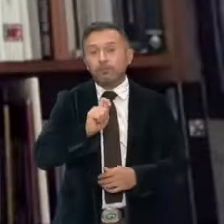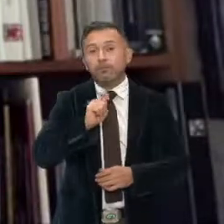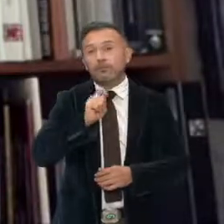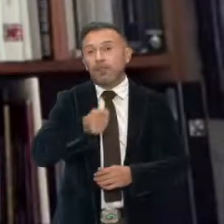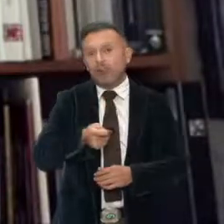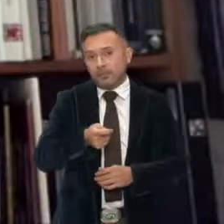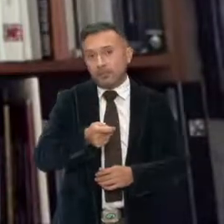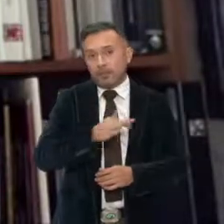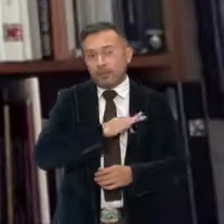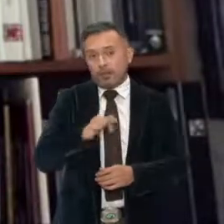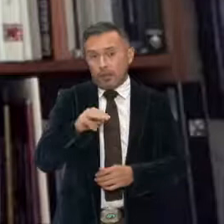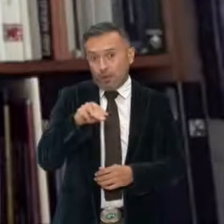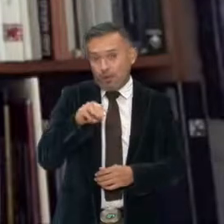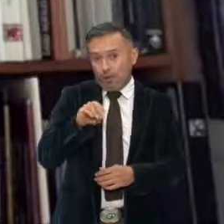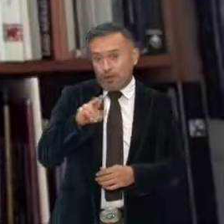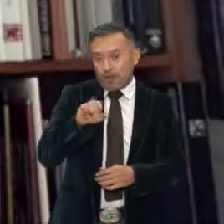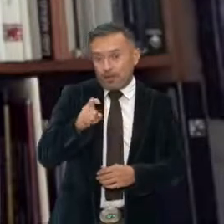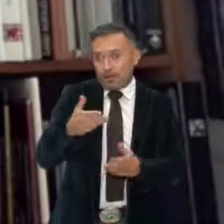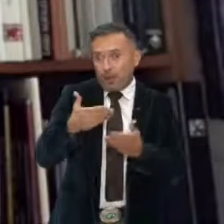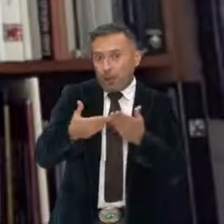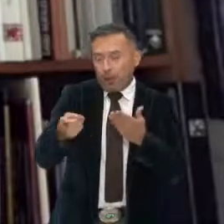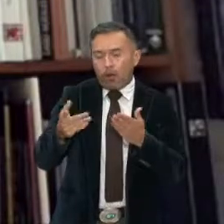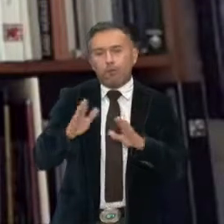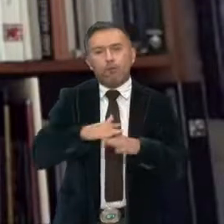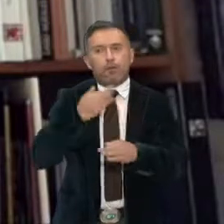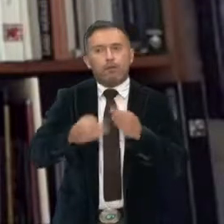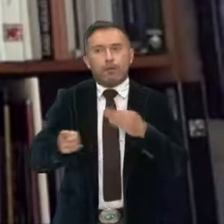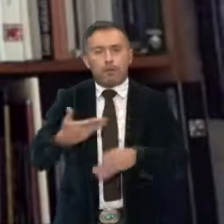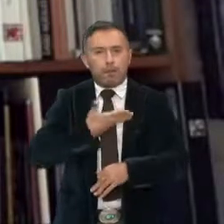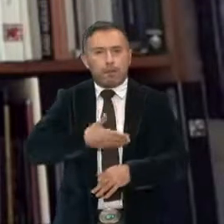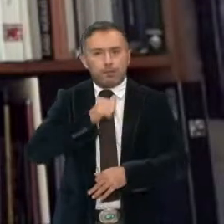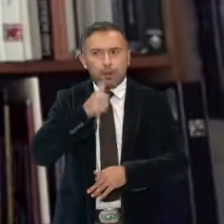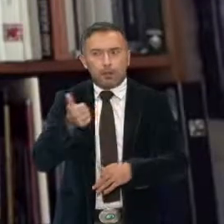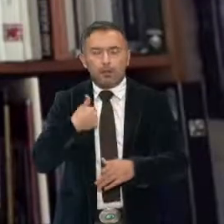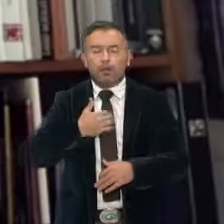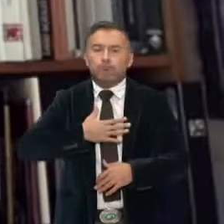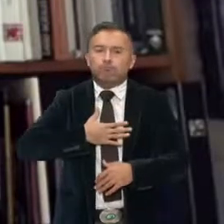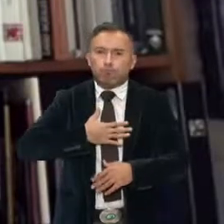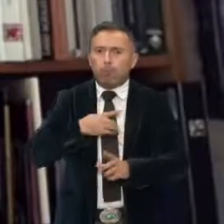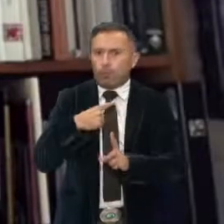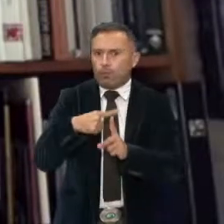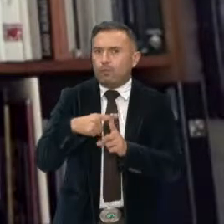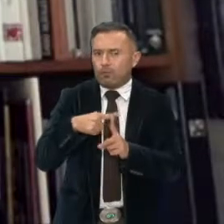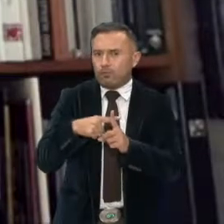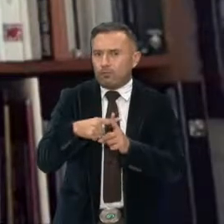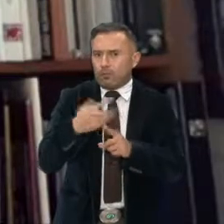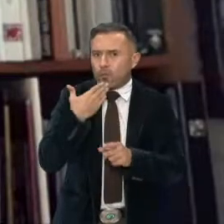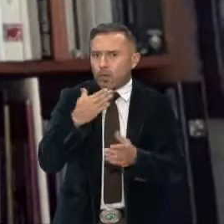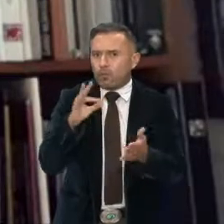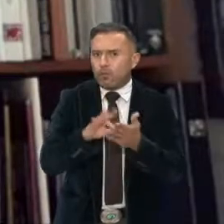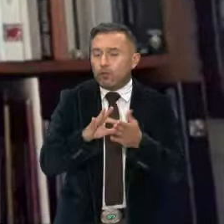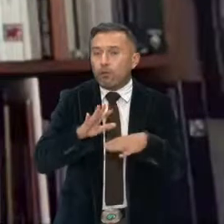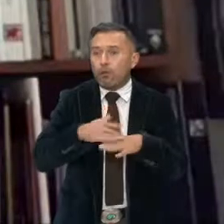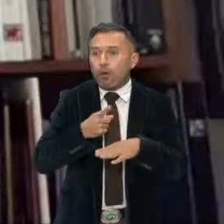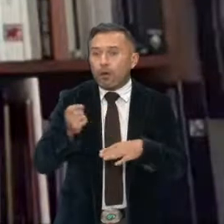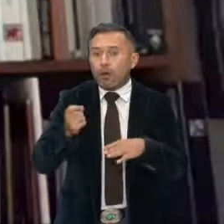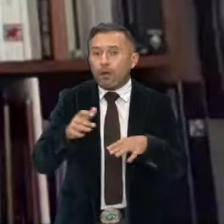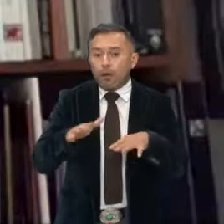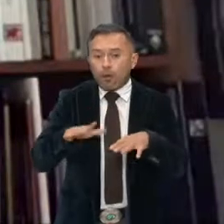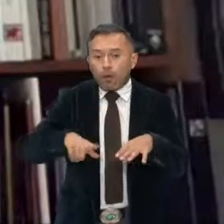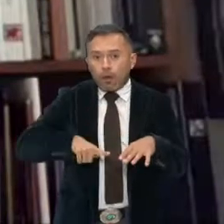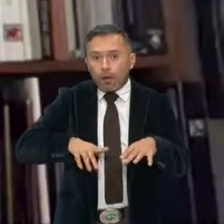2019. Regardless of the circumstances, Morales is not a good president, and this is a very good point because